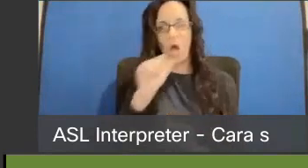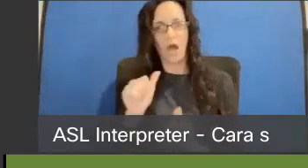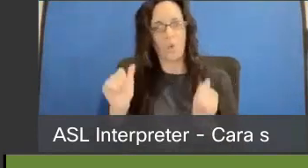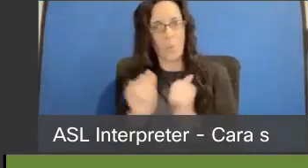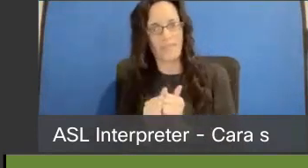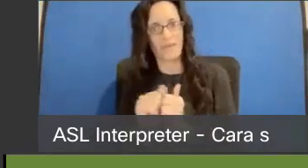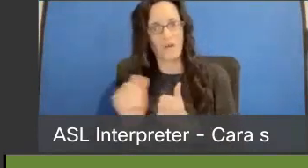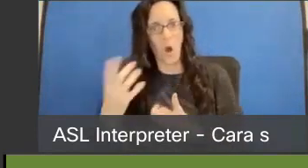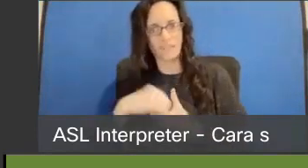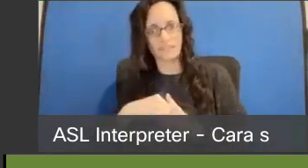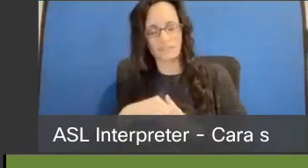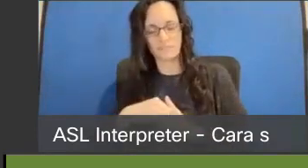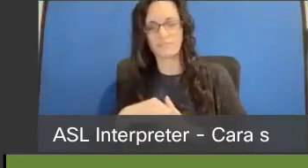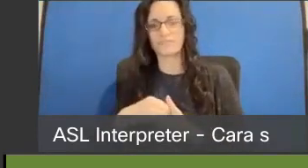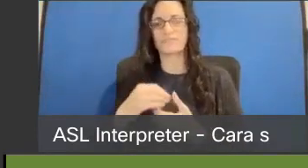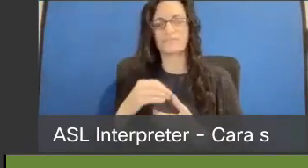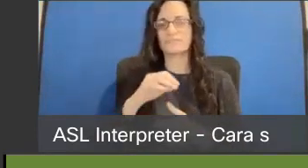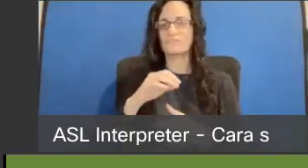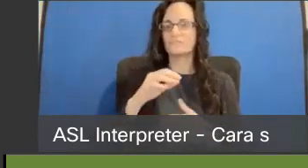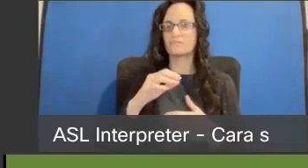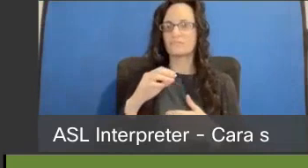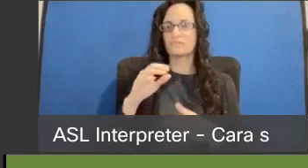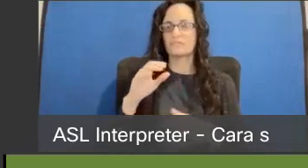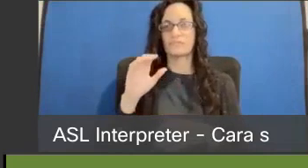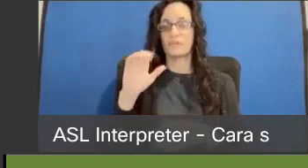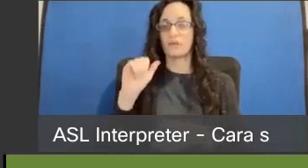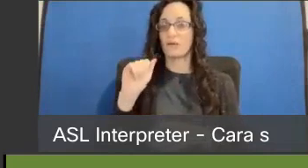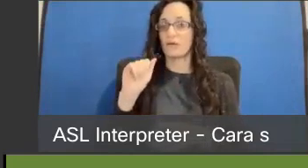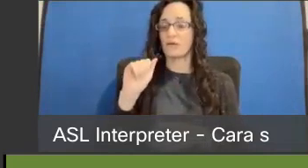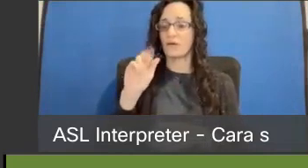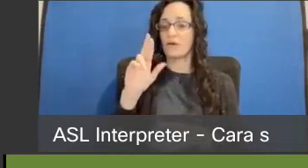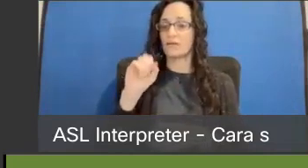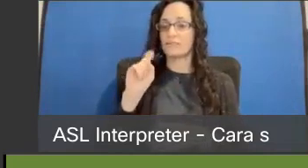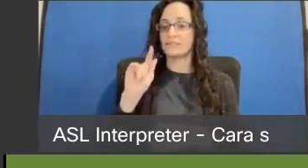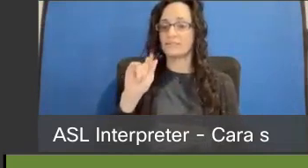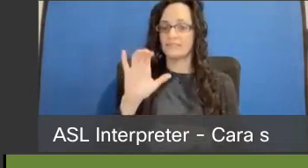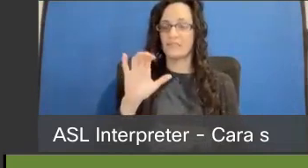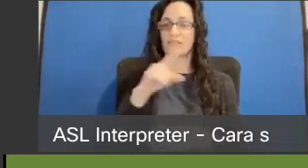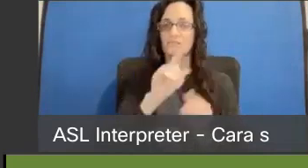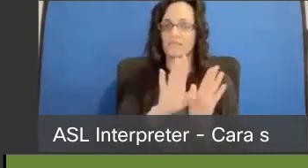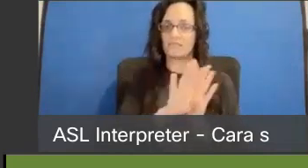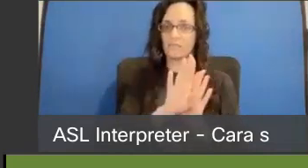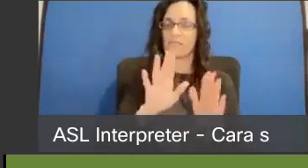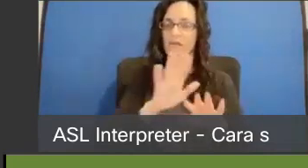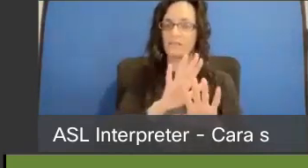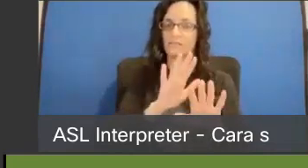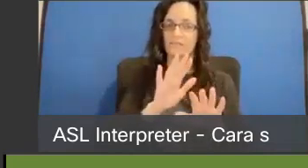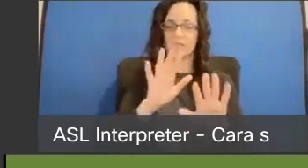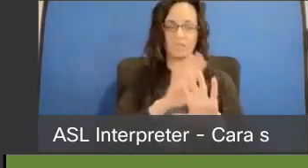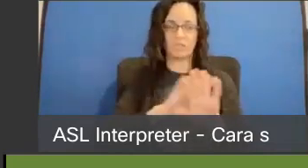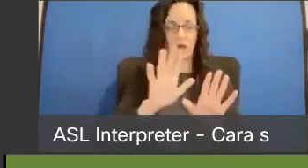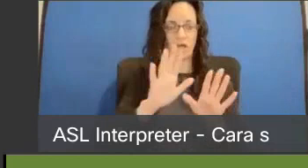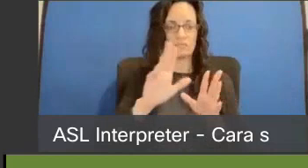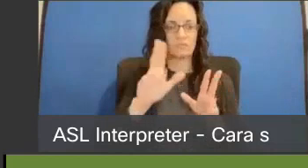was developed by non-disabled professionals, and the autism community is encouraging people to shift their thinking